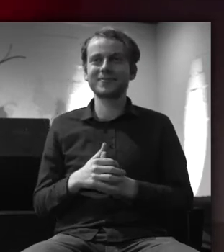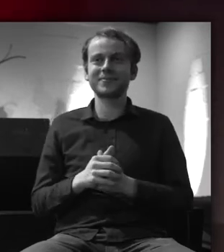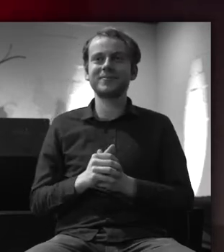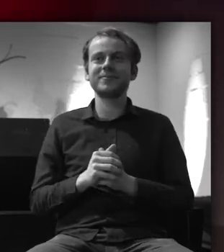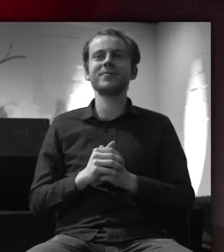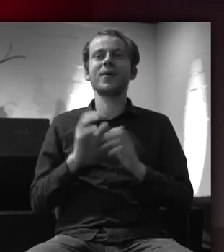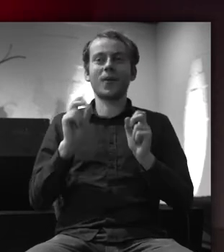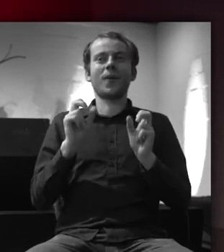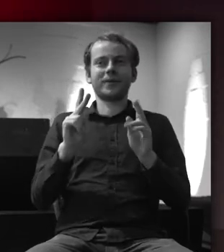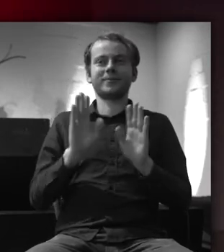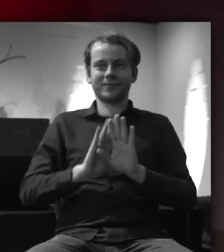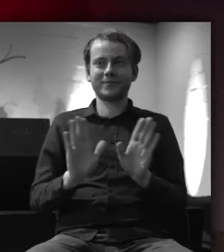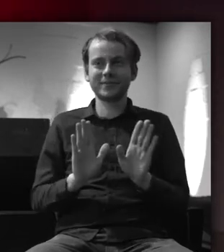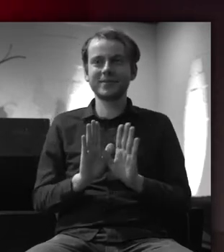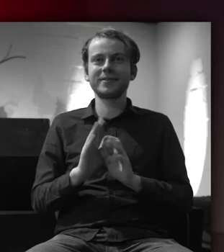the young man,